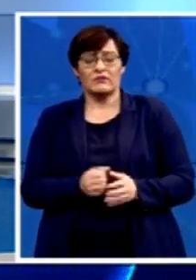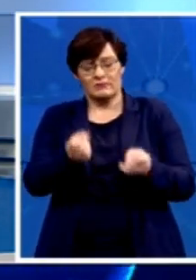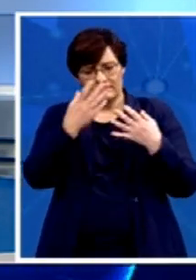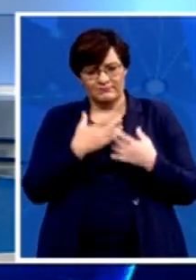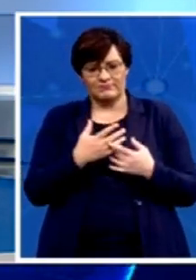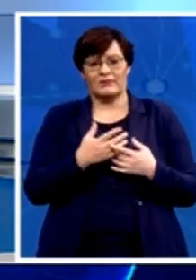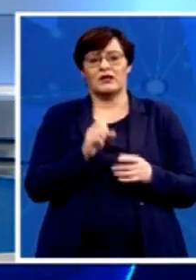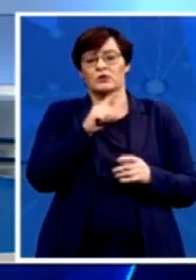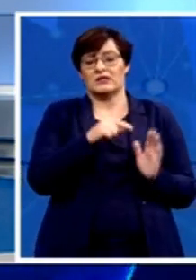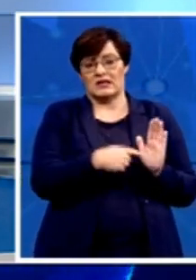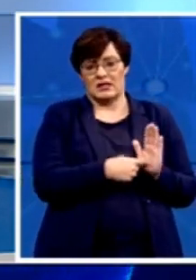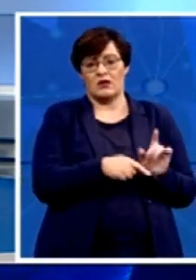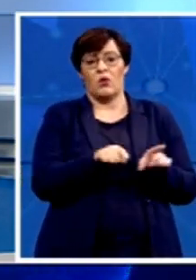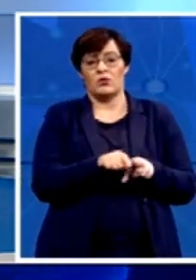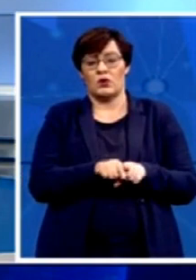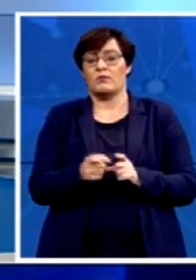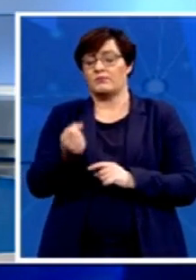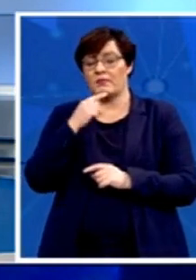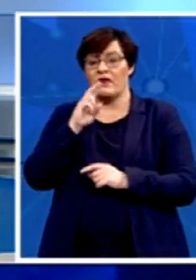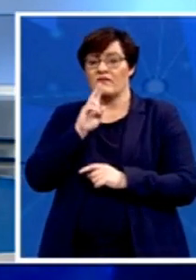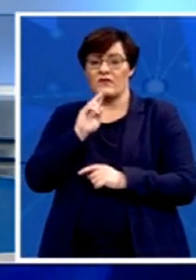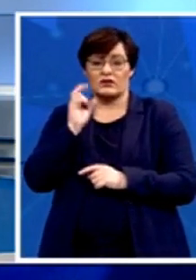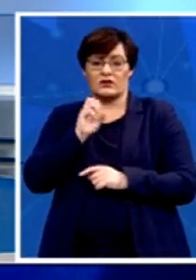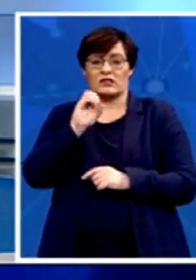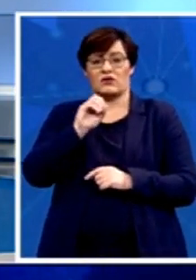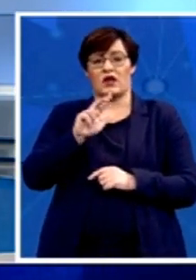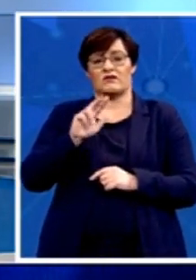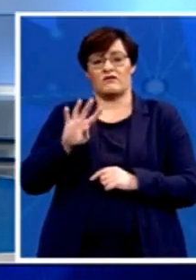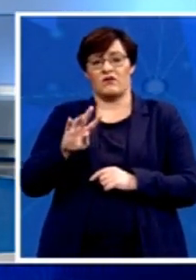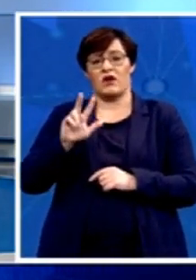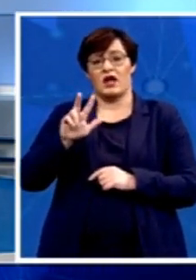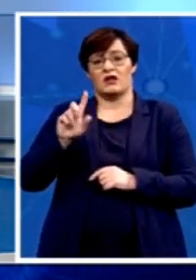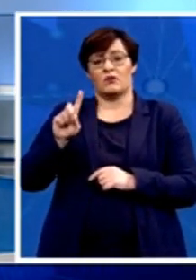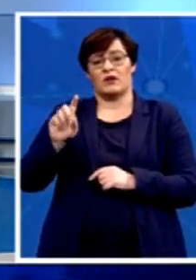send in a voice note on 084 8133 465.